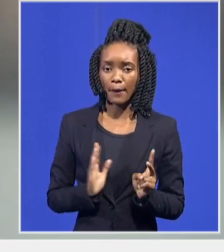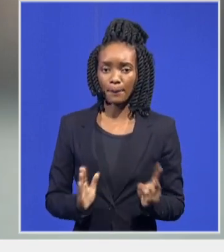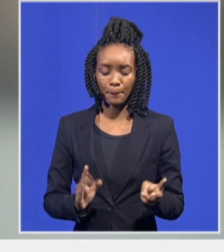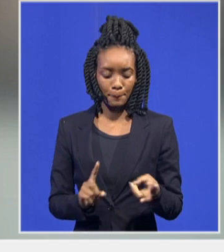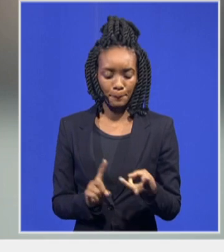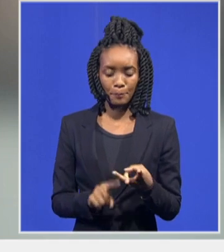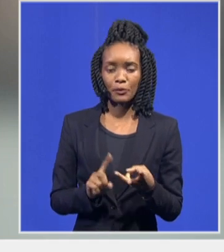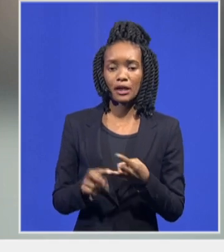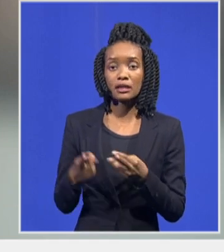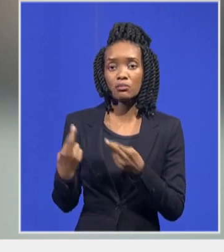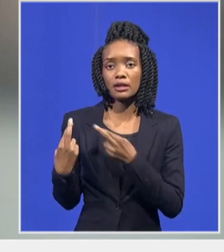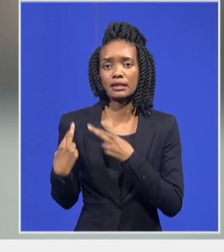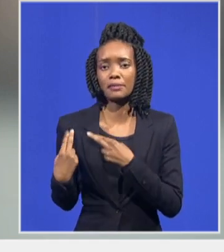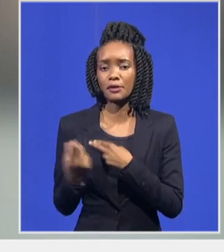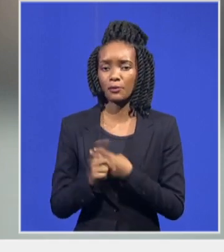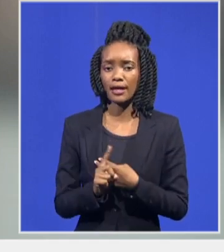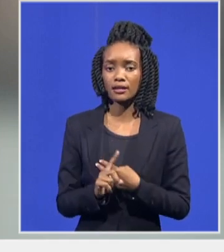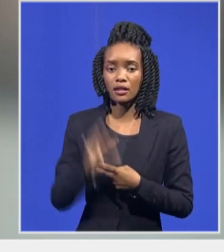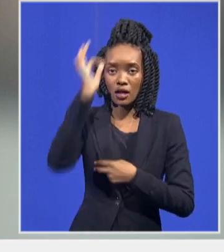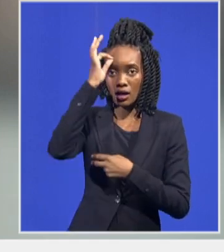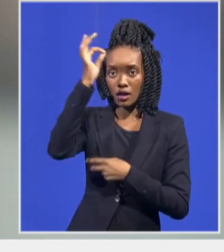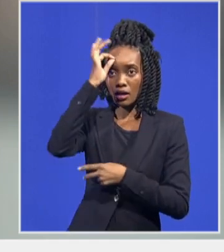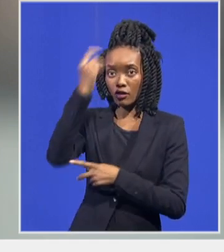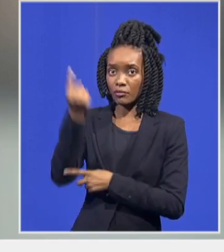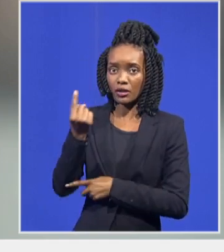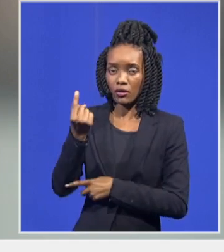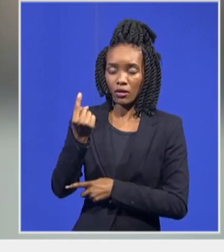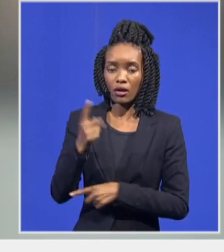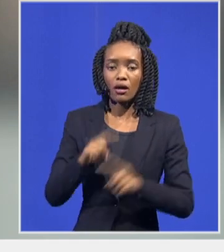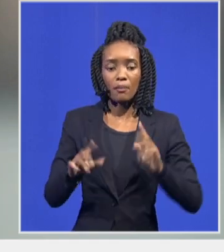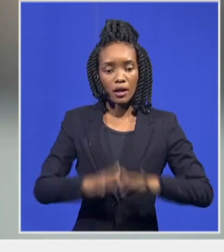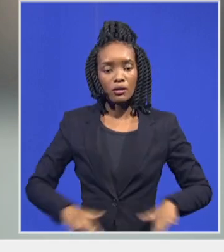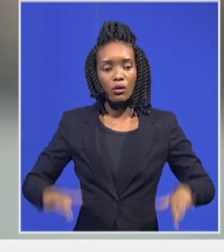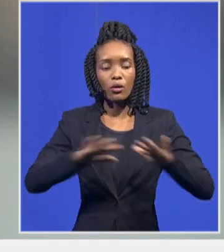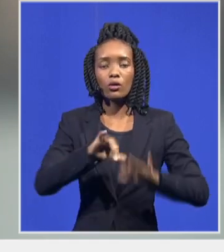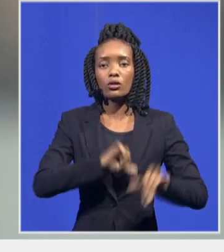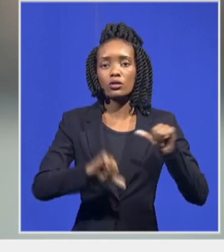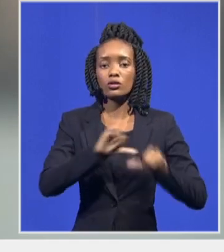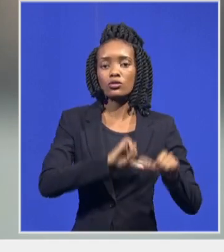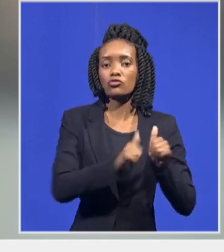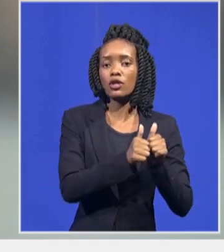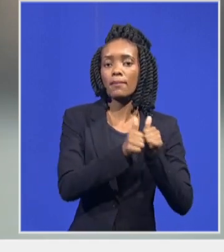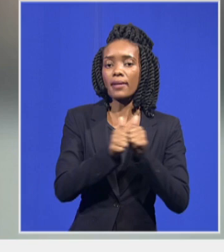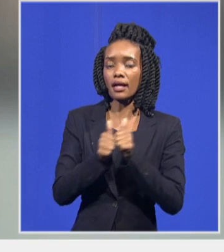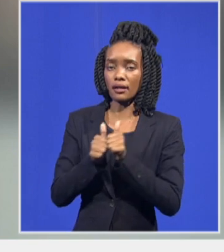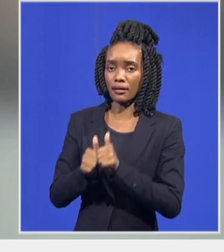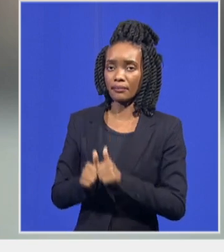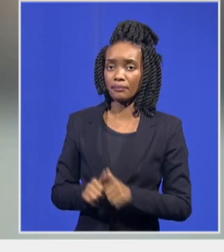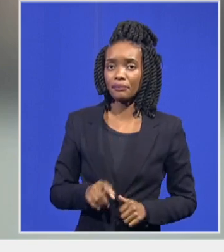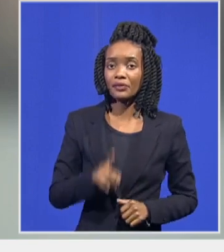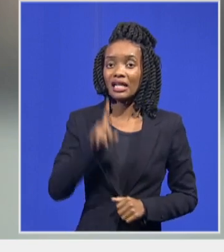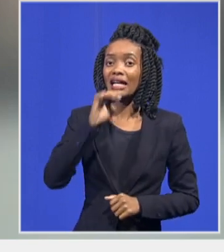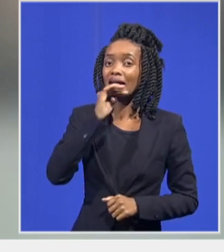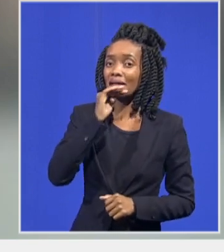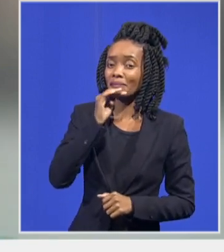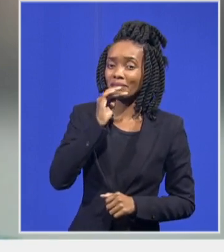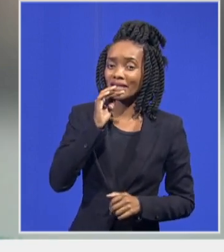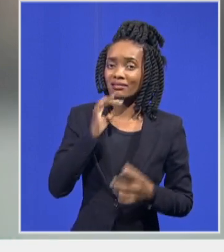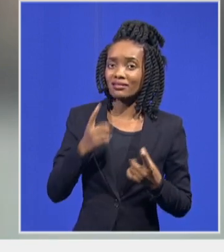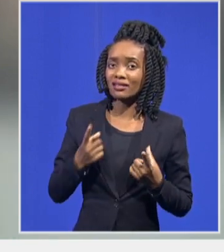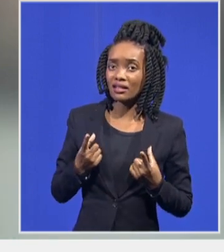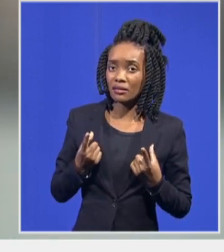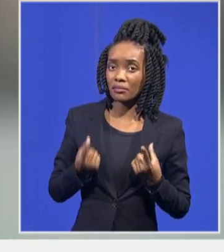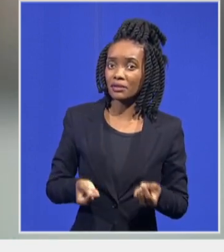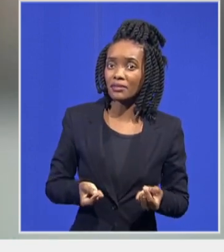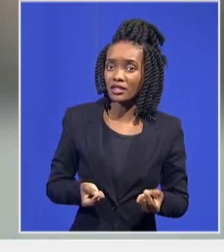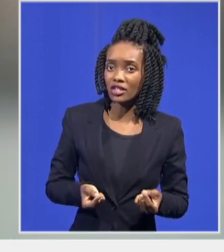for government, but across all of the social partners. That doesn't mean that implementation isn't already